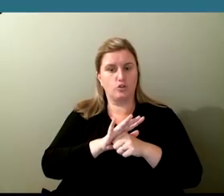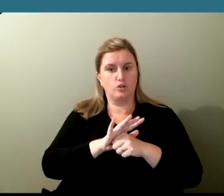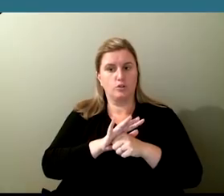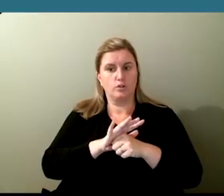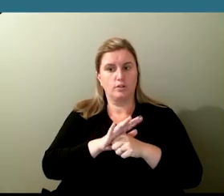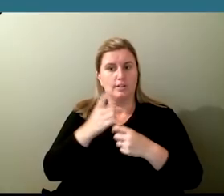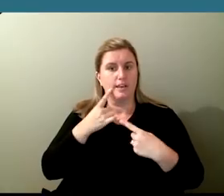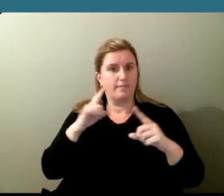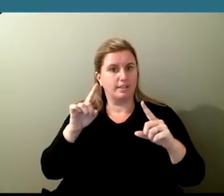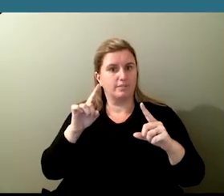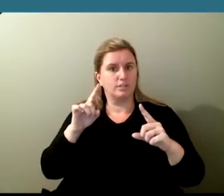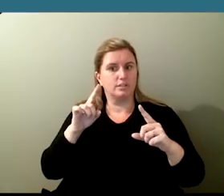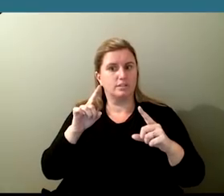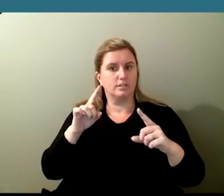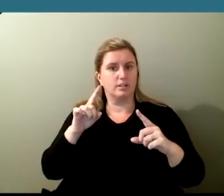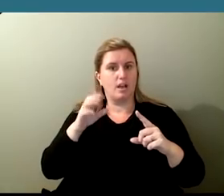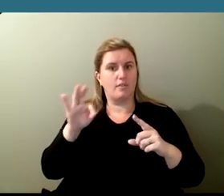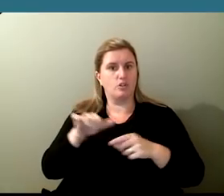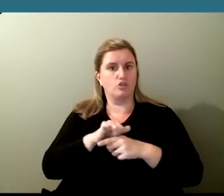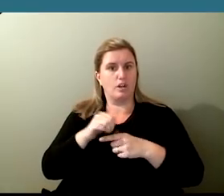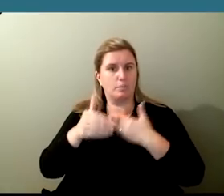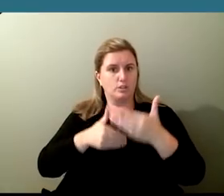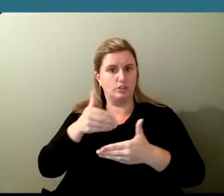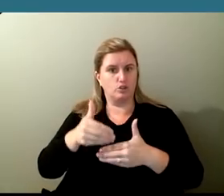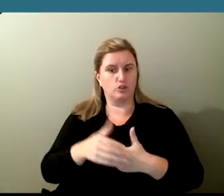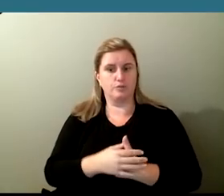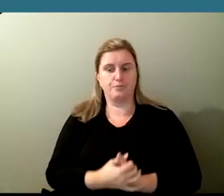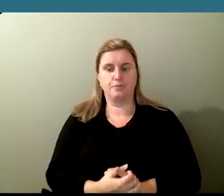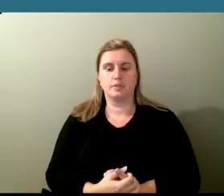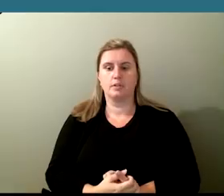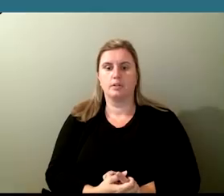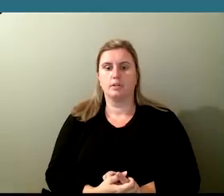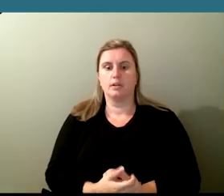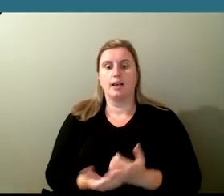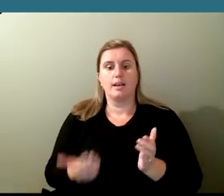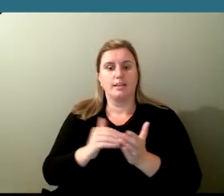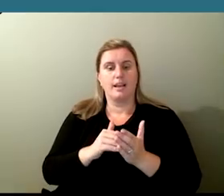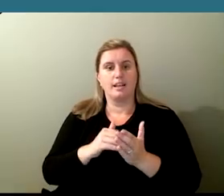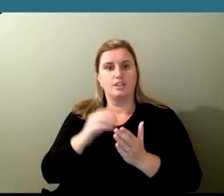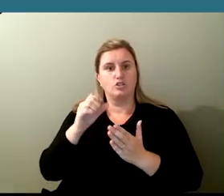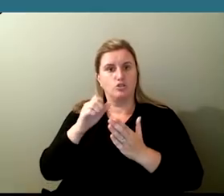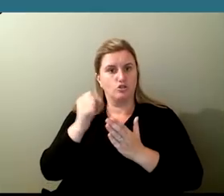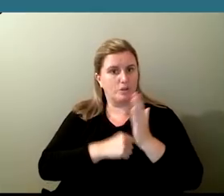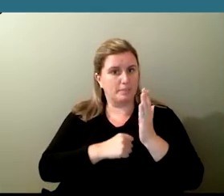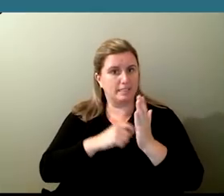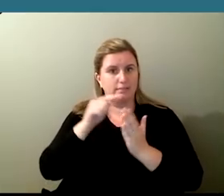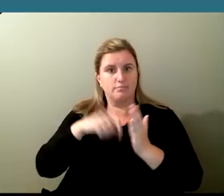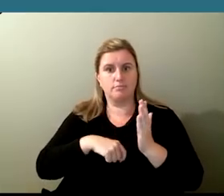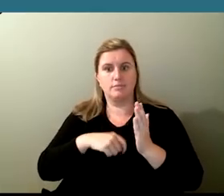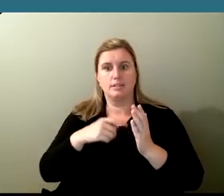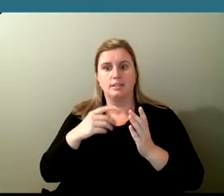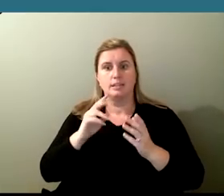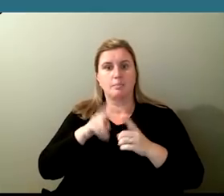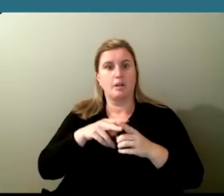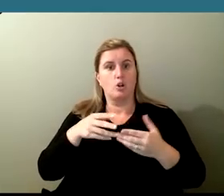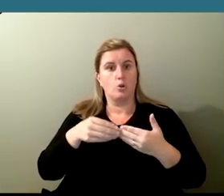the effectiveness or ensure the effectiveness of the training procedure. Again, it is scripted. Sometimes it is implemented loosely.